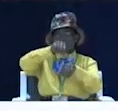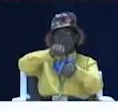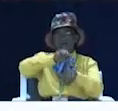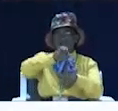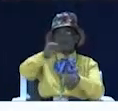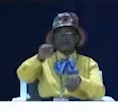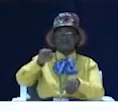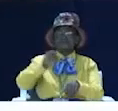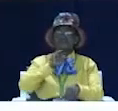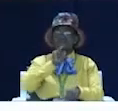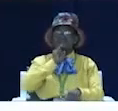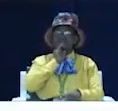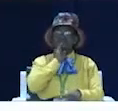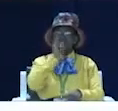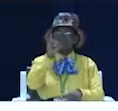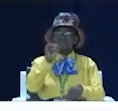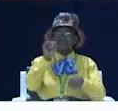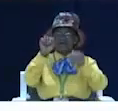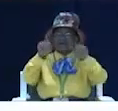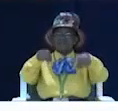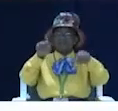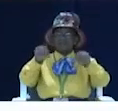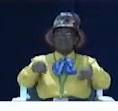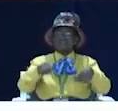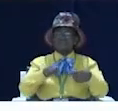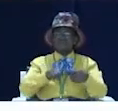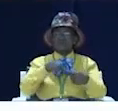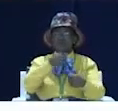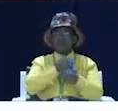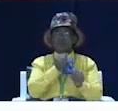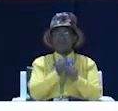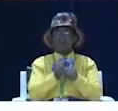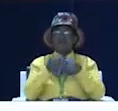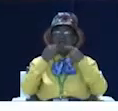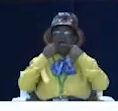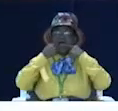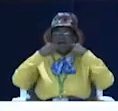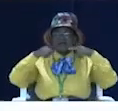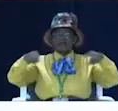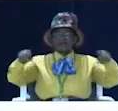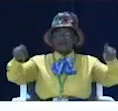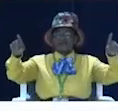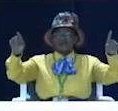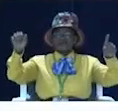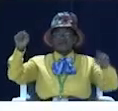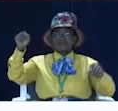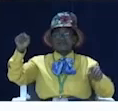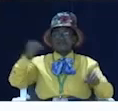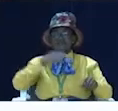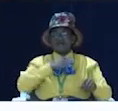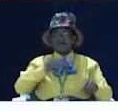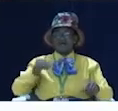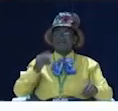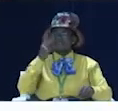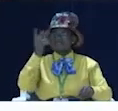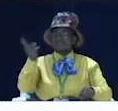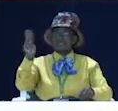is ability to make decrees and see them come to pass.